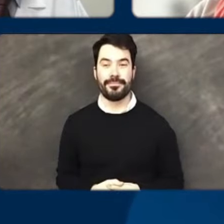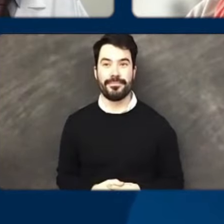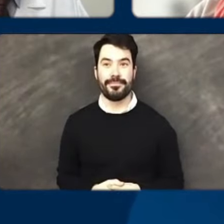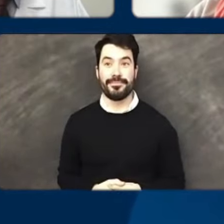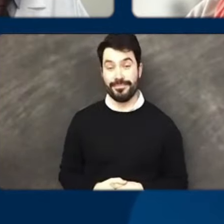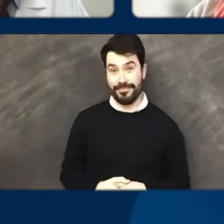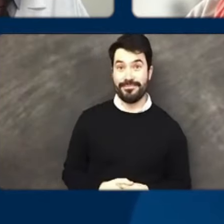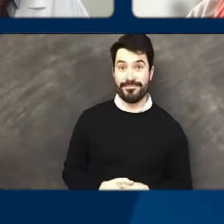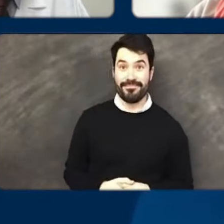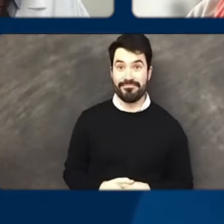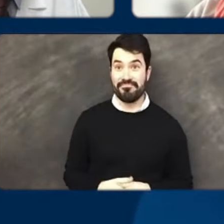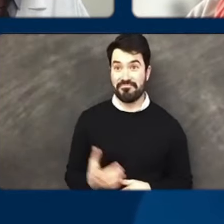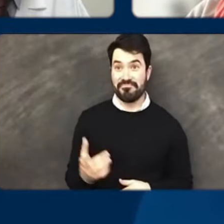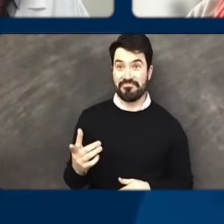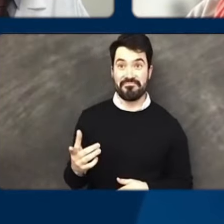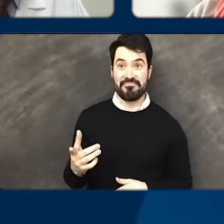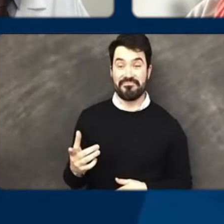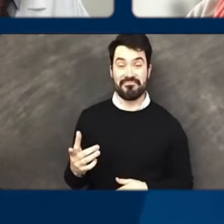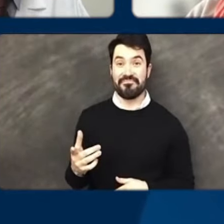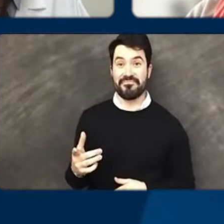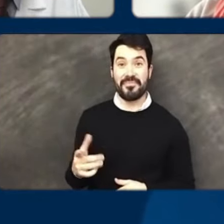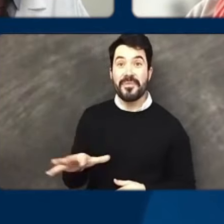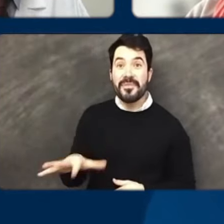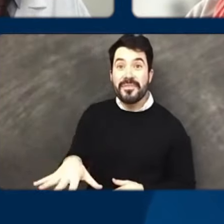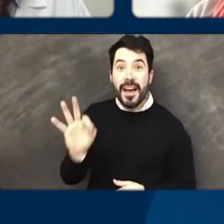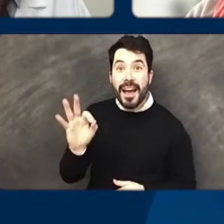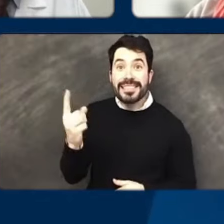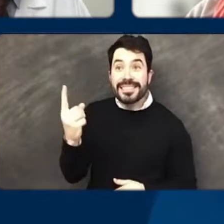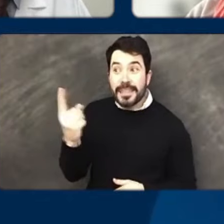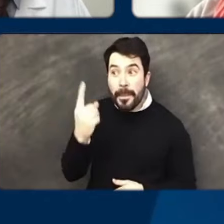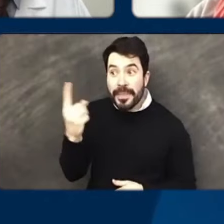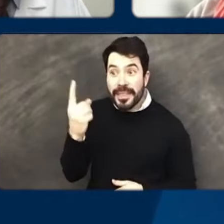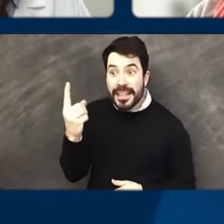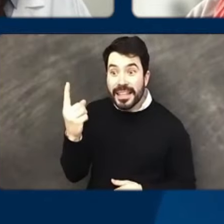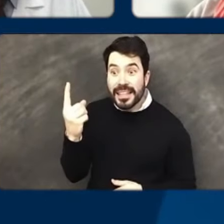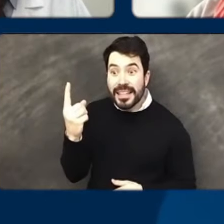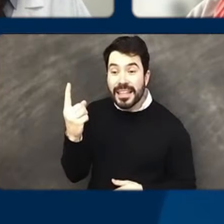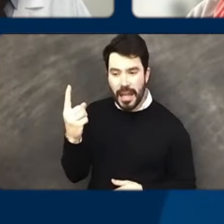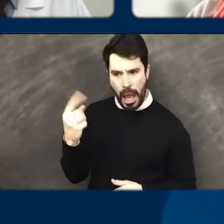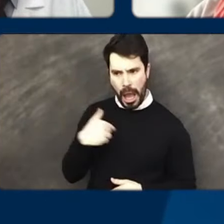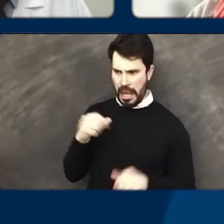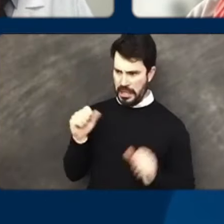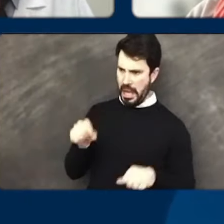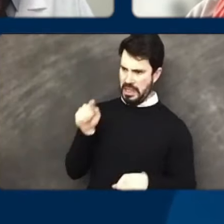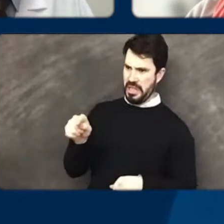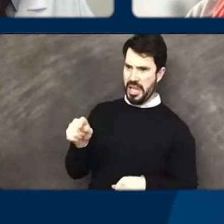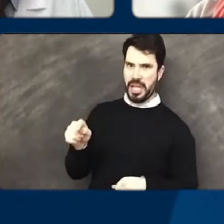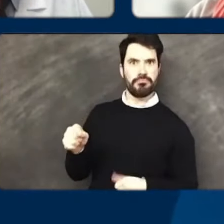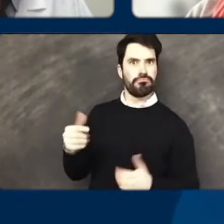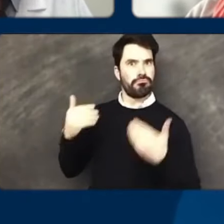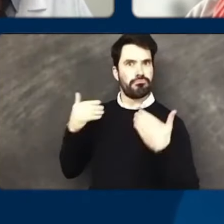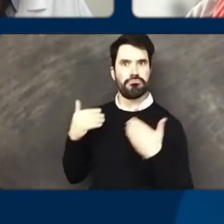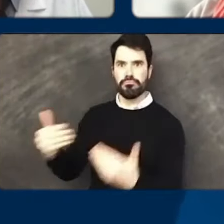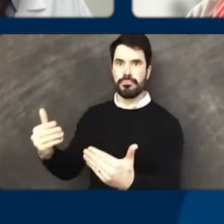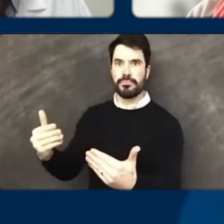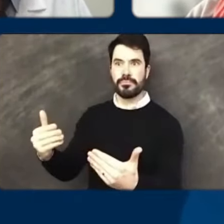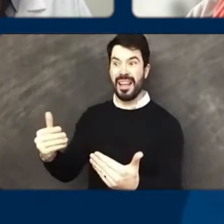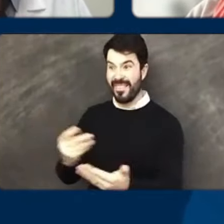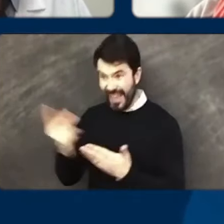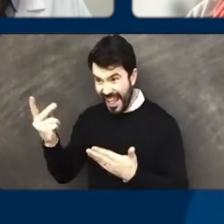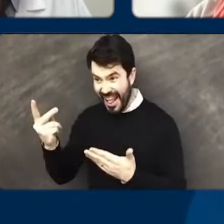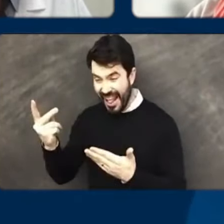And to find something you can continue to do, push on. If you pause, just regroup and push on